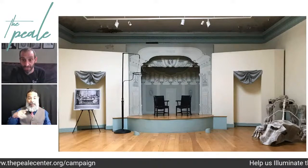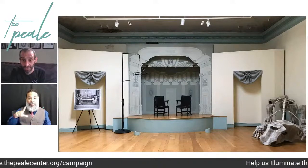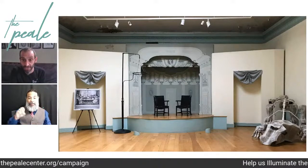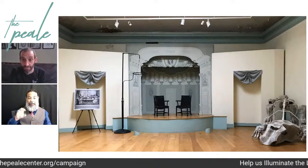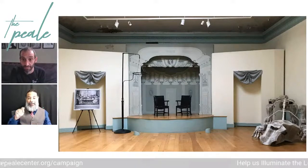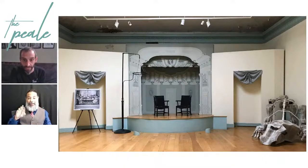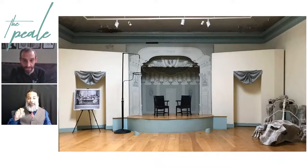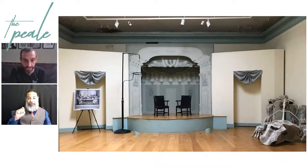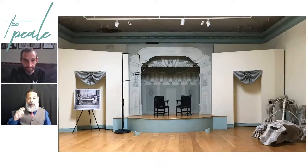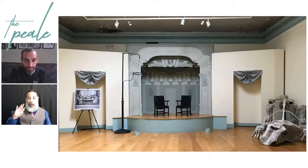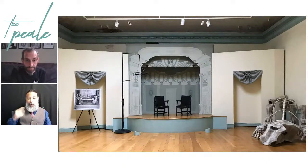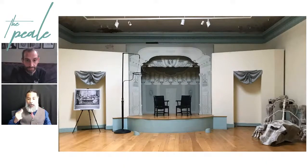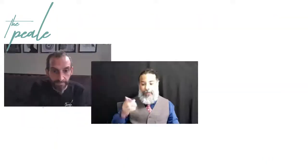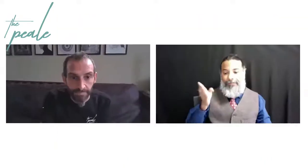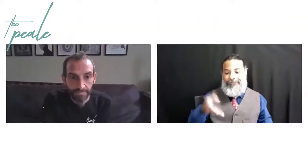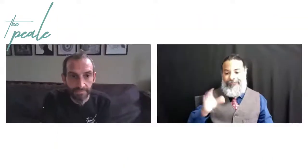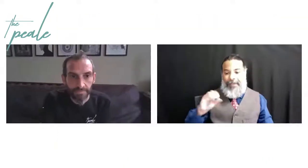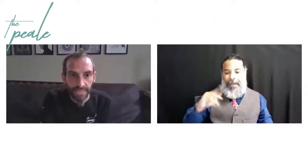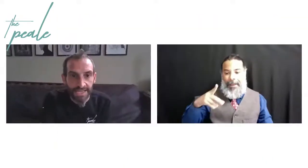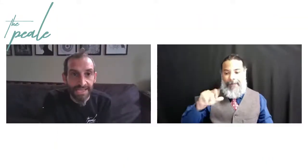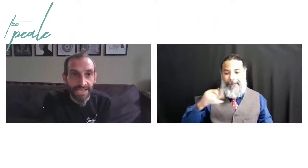thepealecenter.org/campaign to learn more.